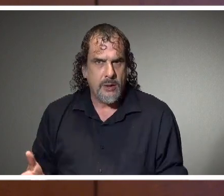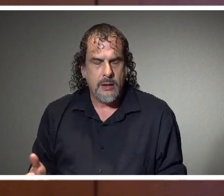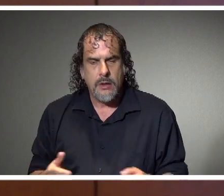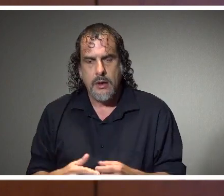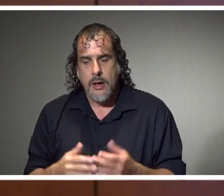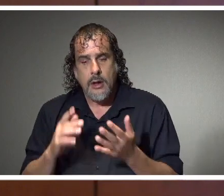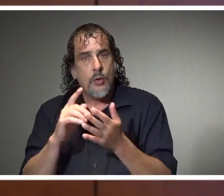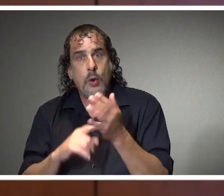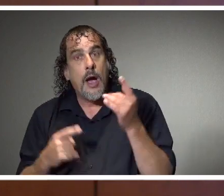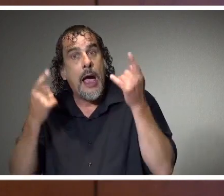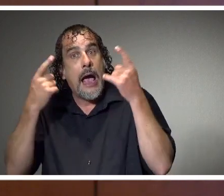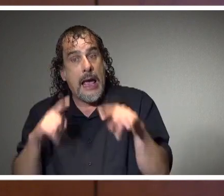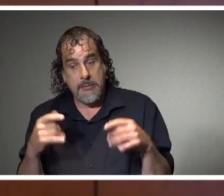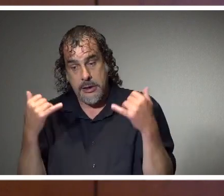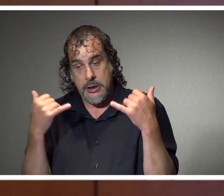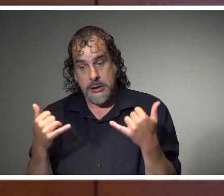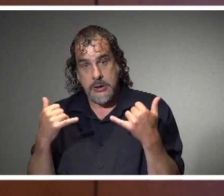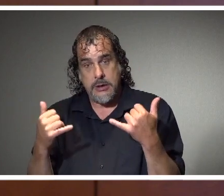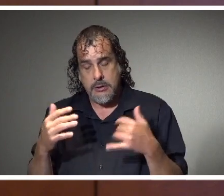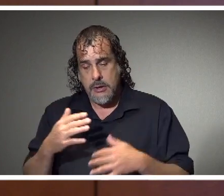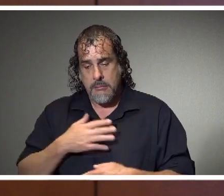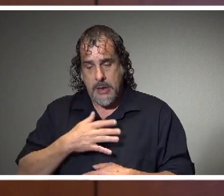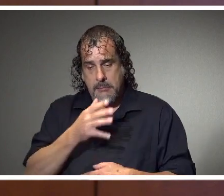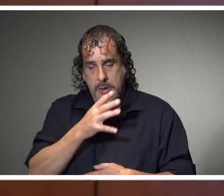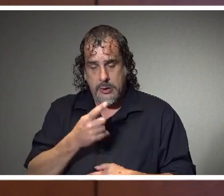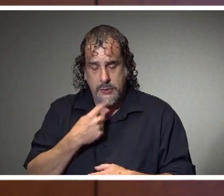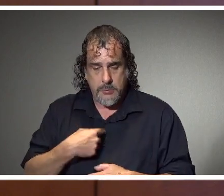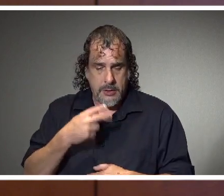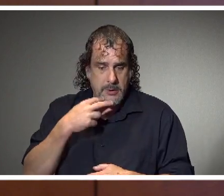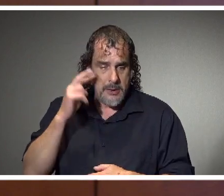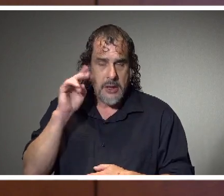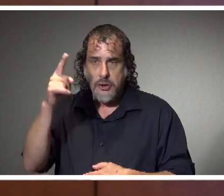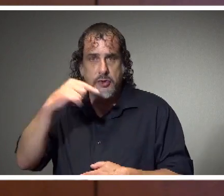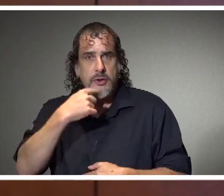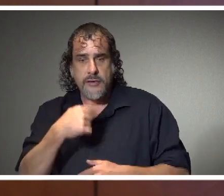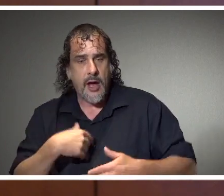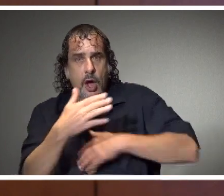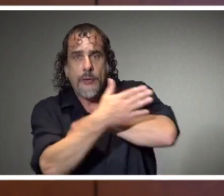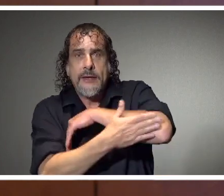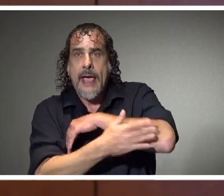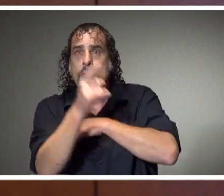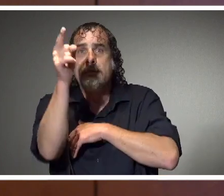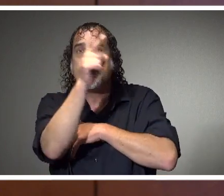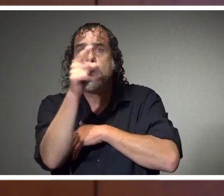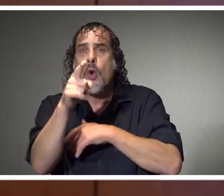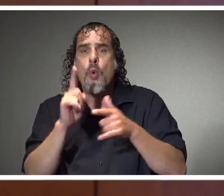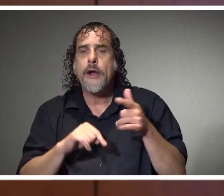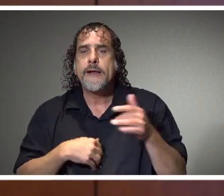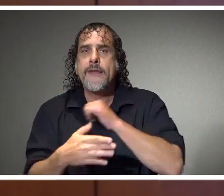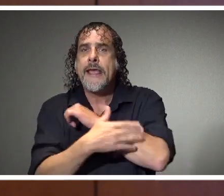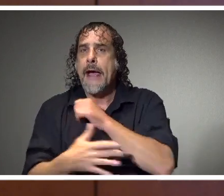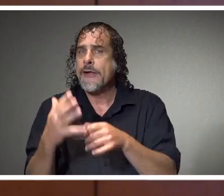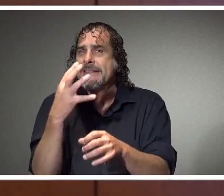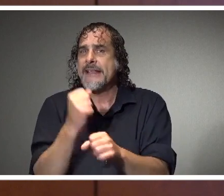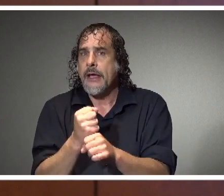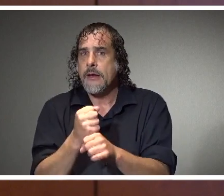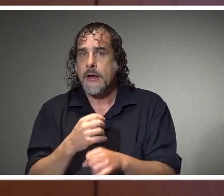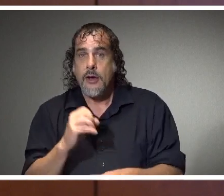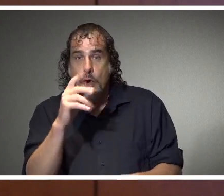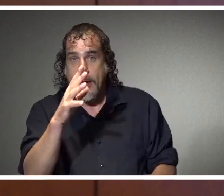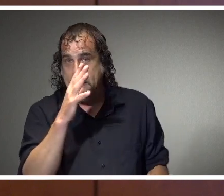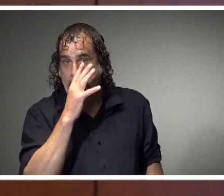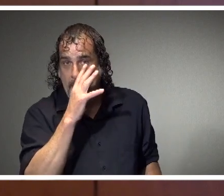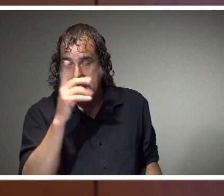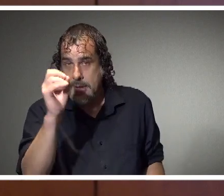happening today at MEMA? Well, my mother told me the other day, you didn't report out on the counties. I wanted to know what the counties got. Okay, Mom,